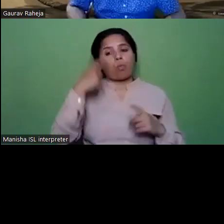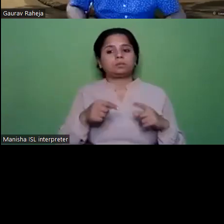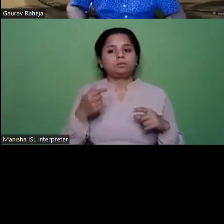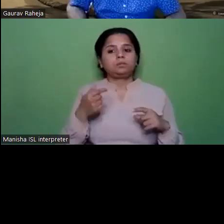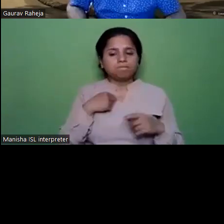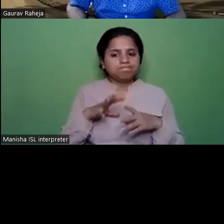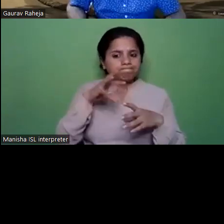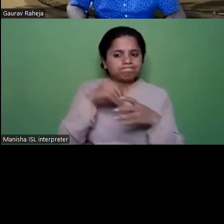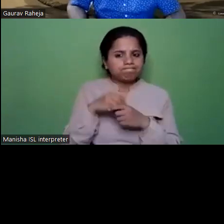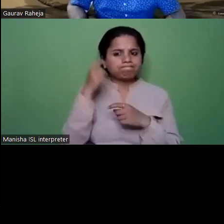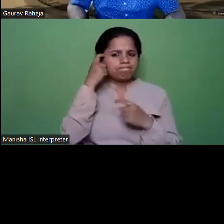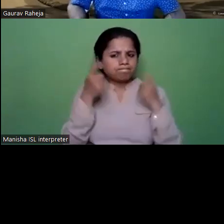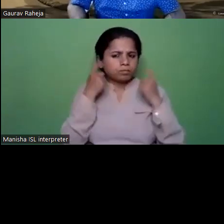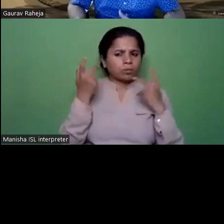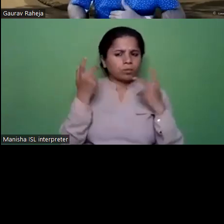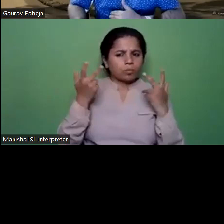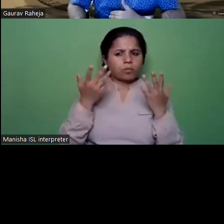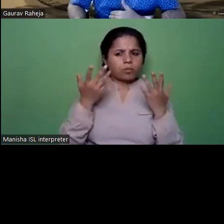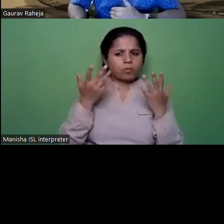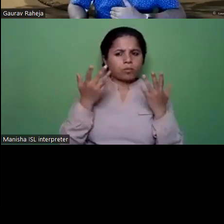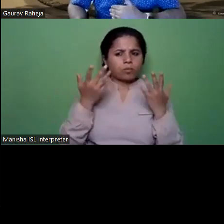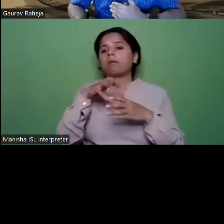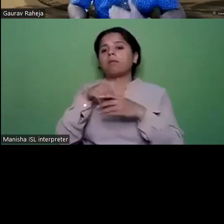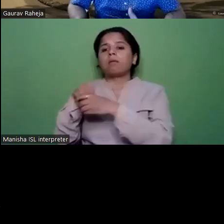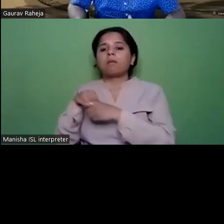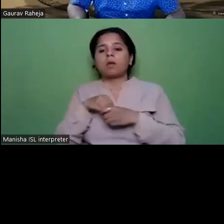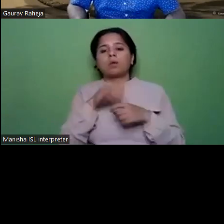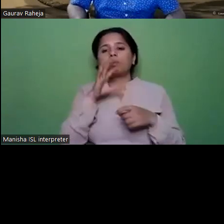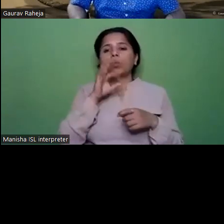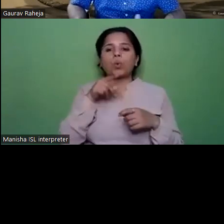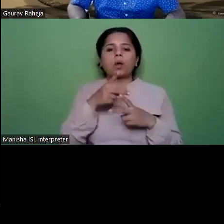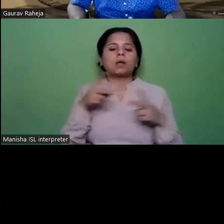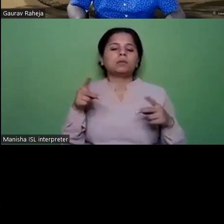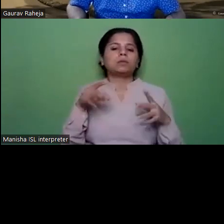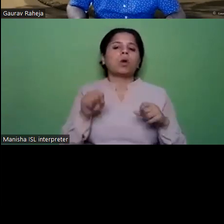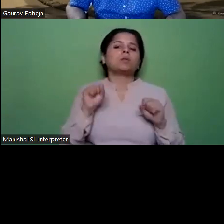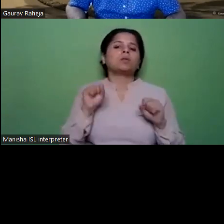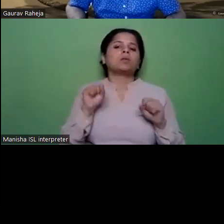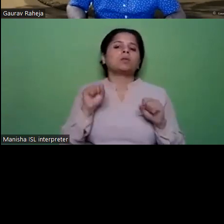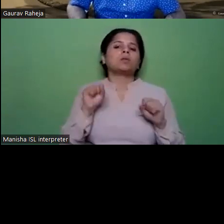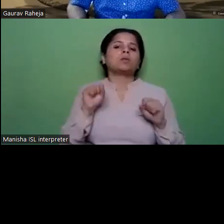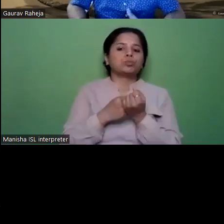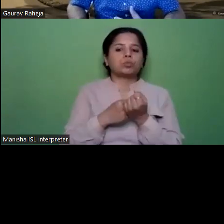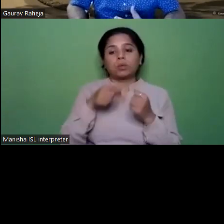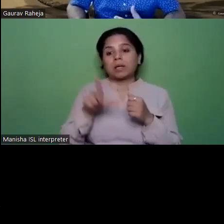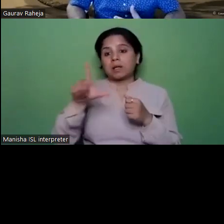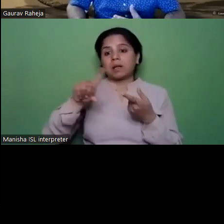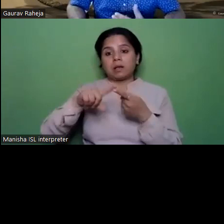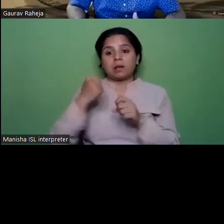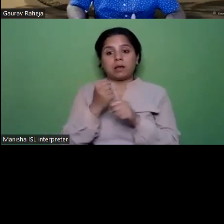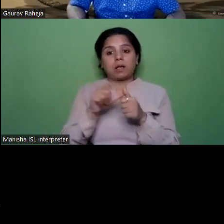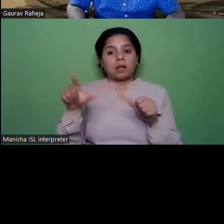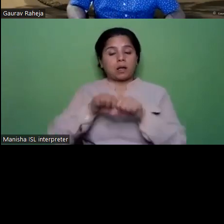engage with any part of the system. But now, for example, in a legal system, in